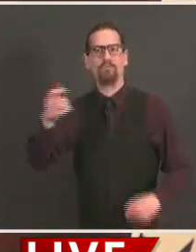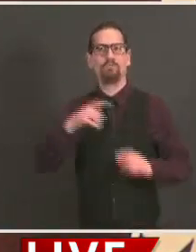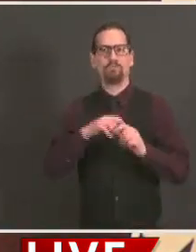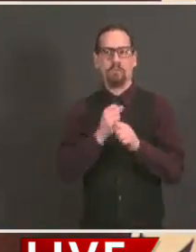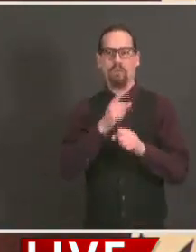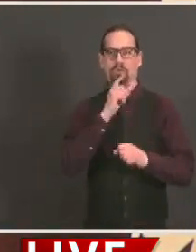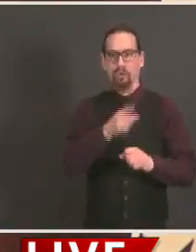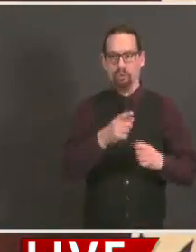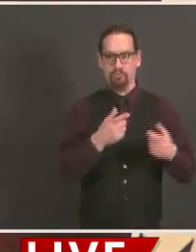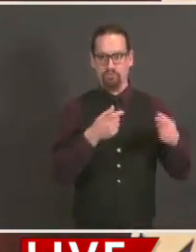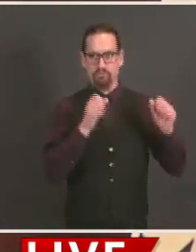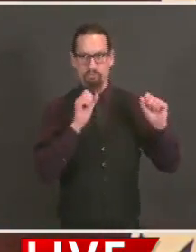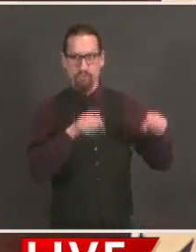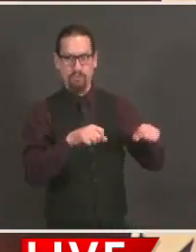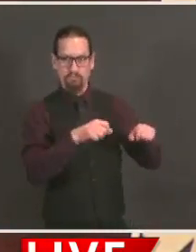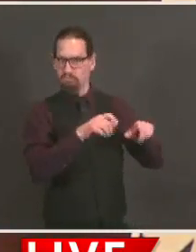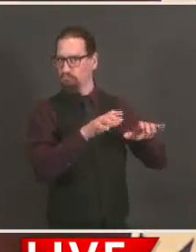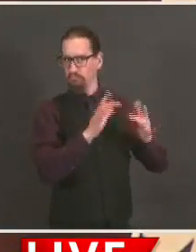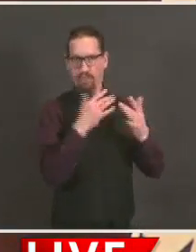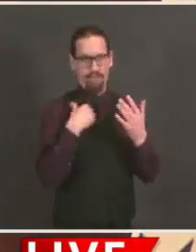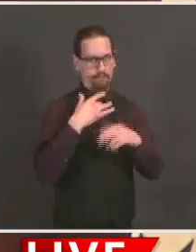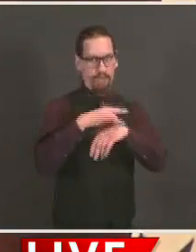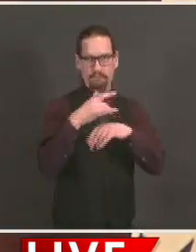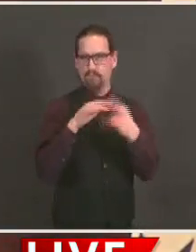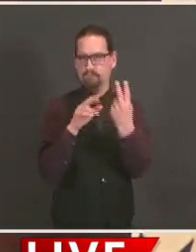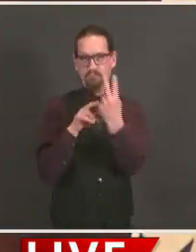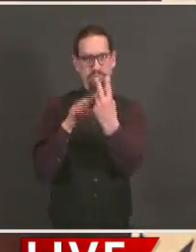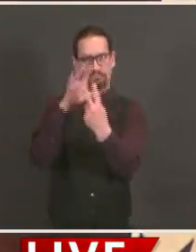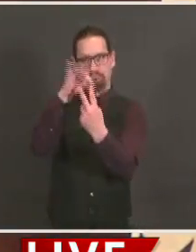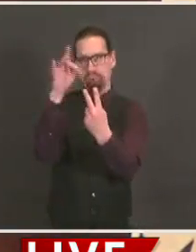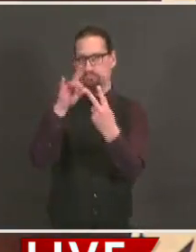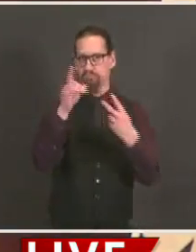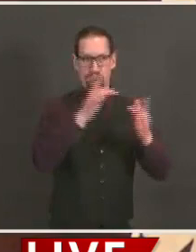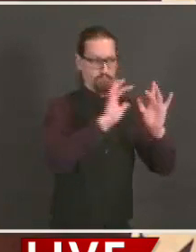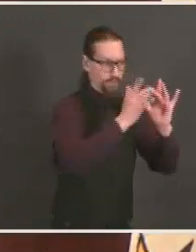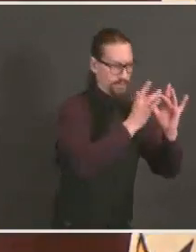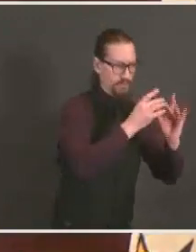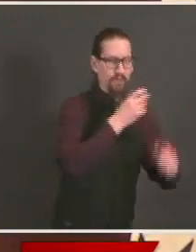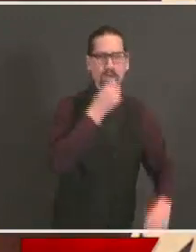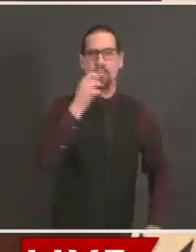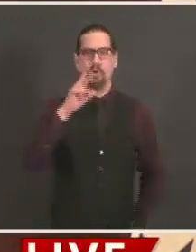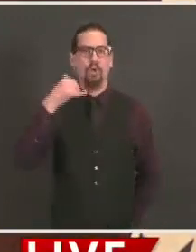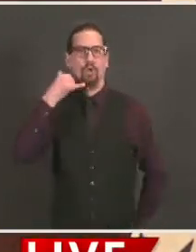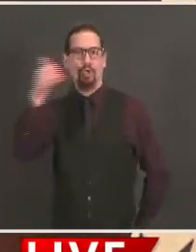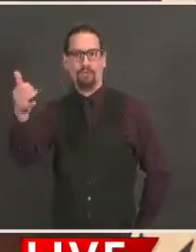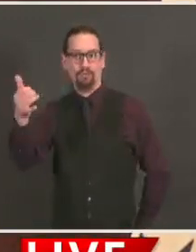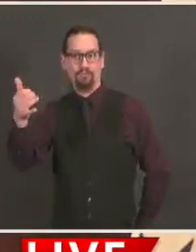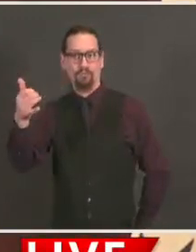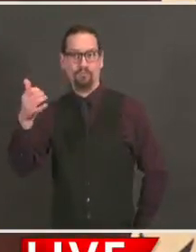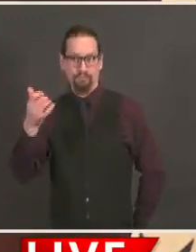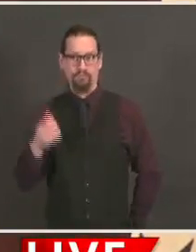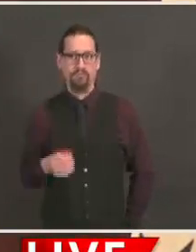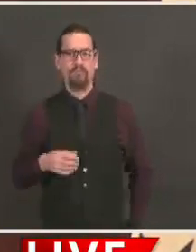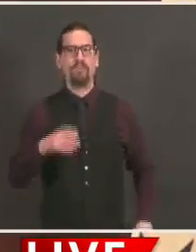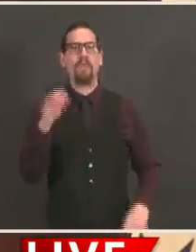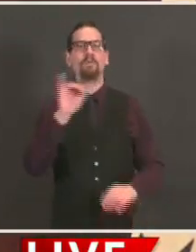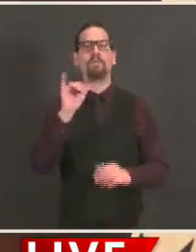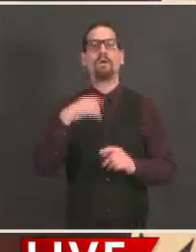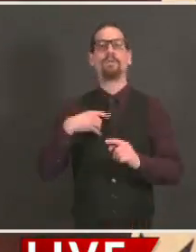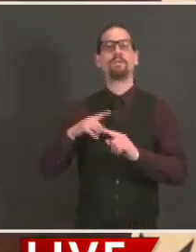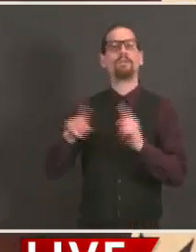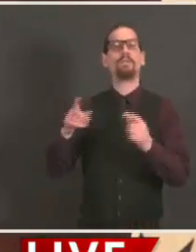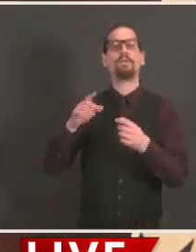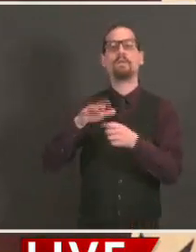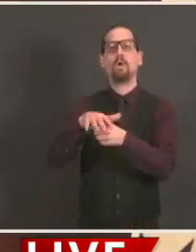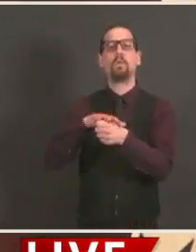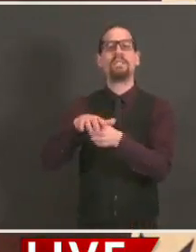pharmacies level, are supporting our local and regional approaches to make sure that accessibility is taken care of, and we'll also be